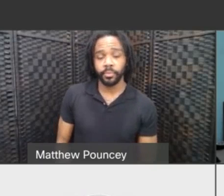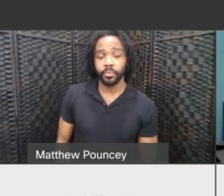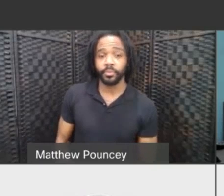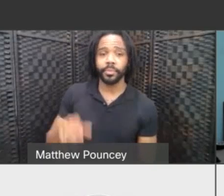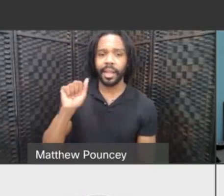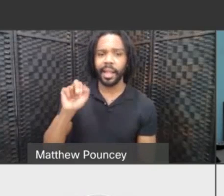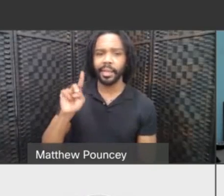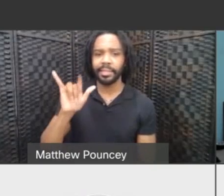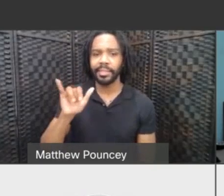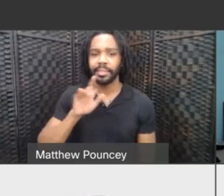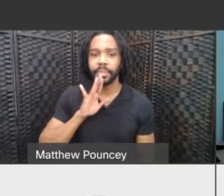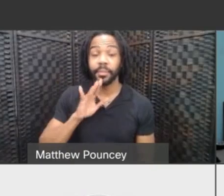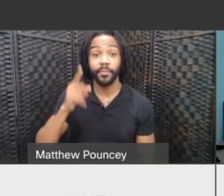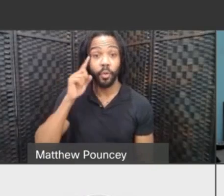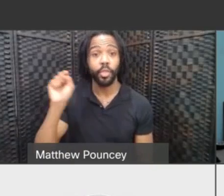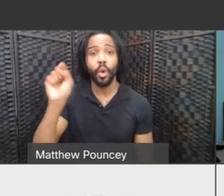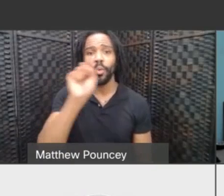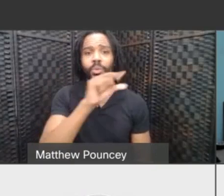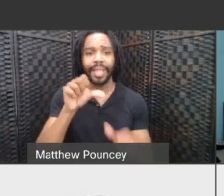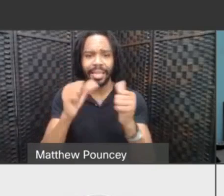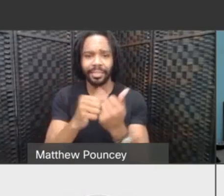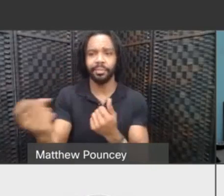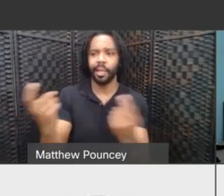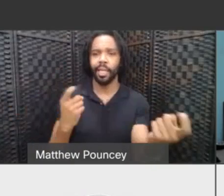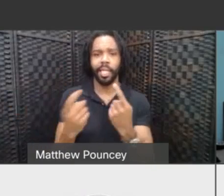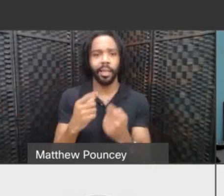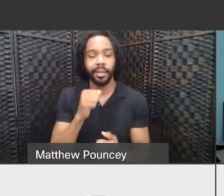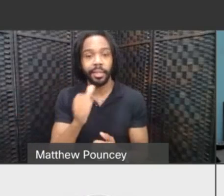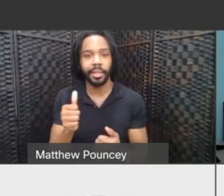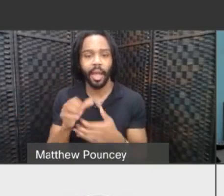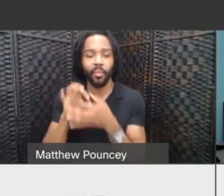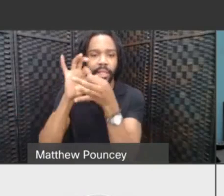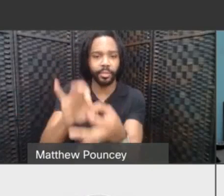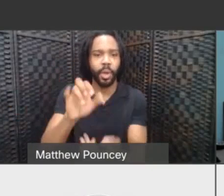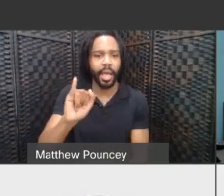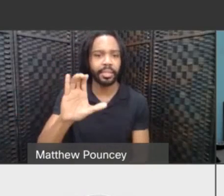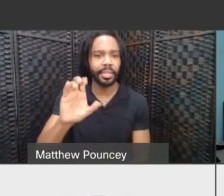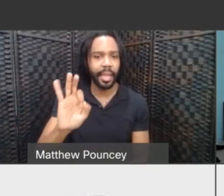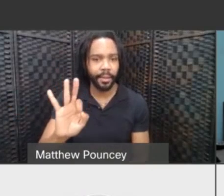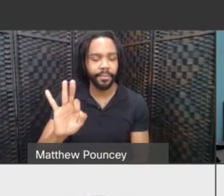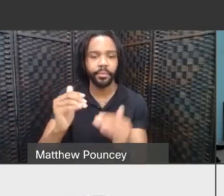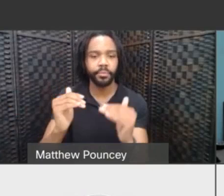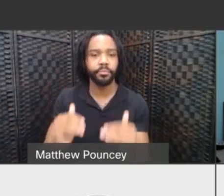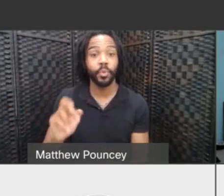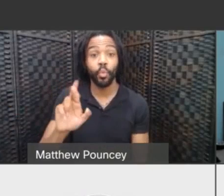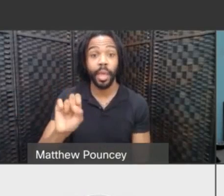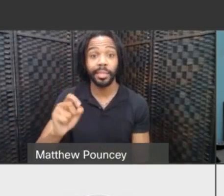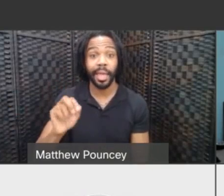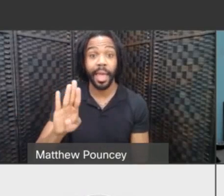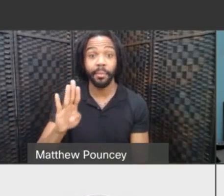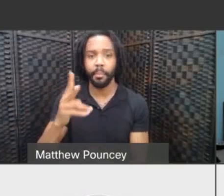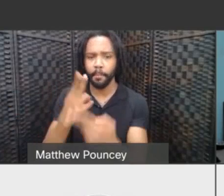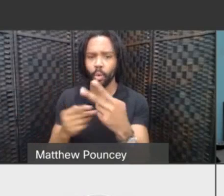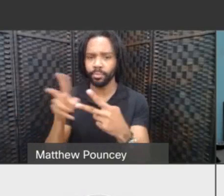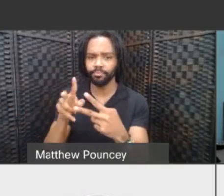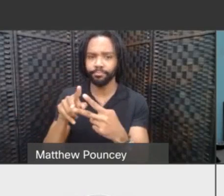agencies that are asking this question, that are not asking regarding an ICF or a ResHab, which would be regulated by DC